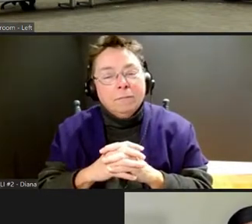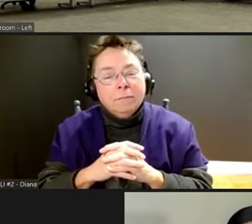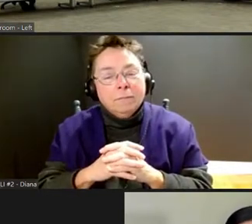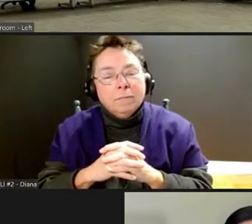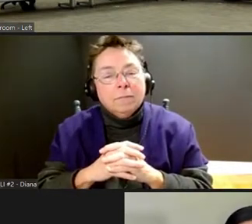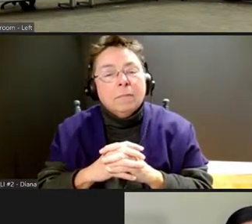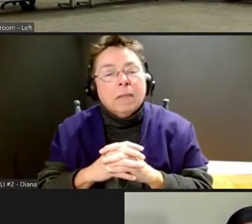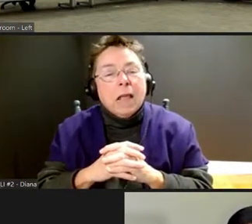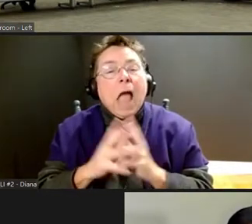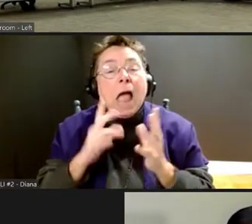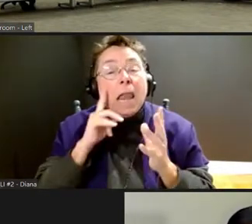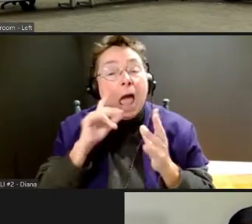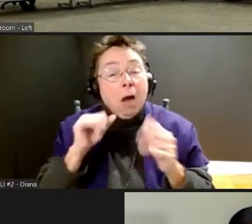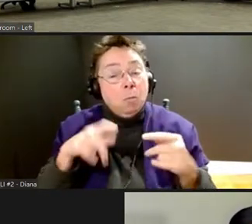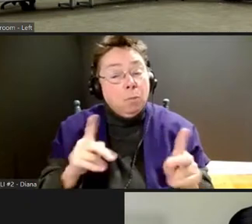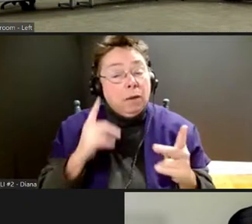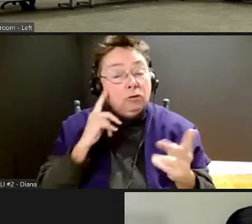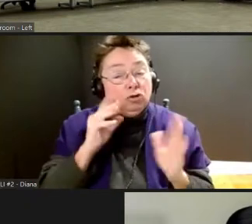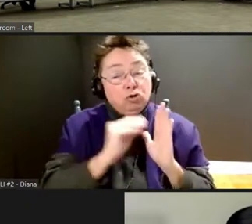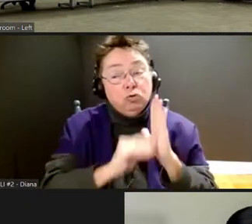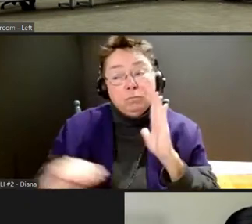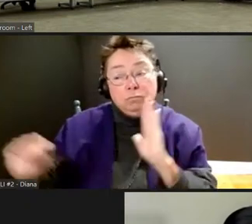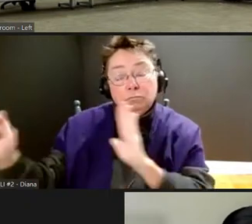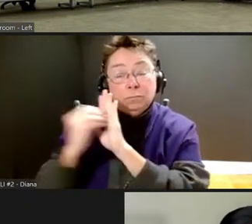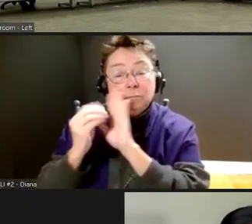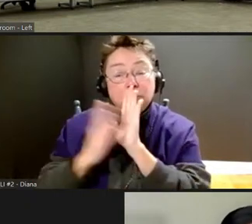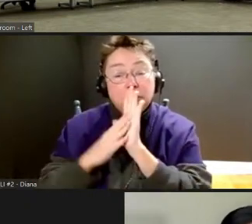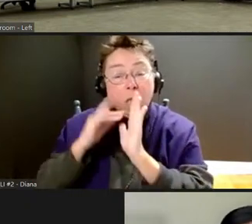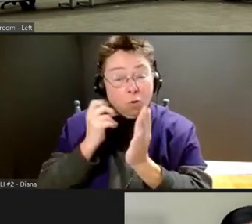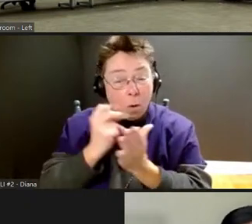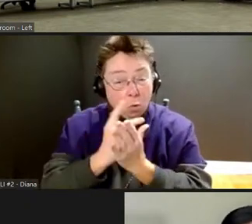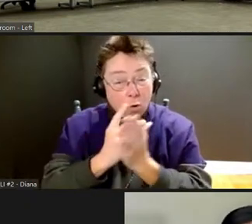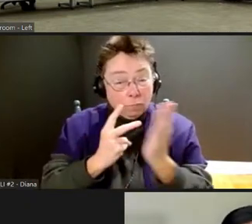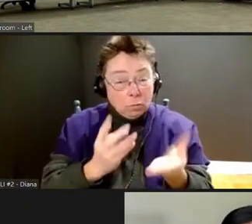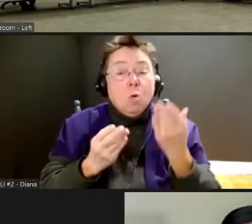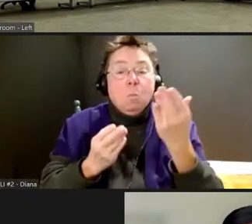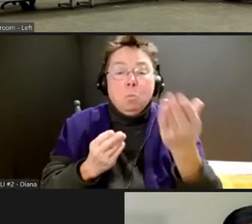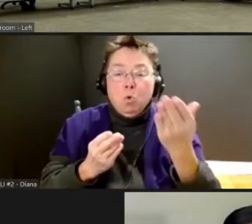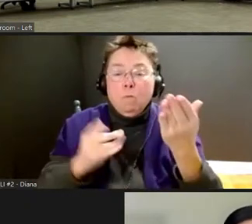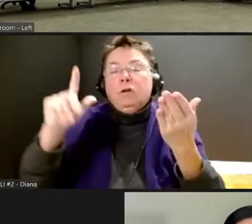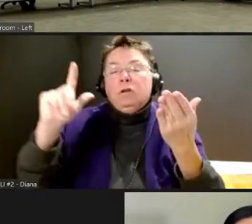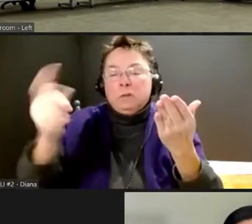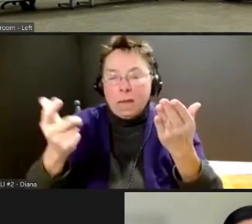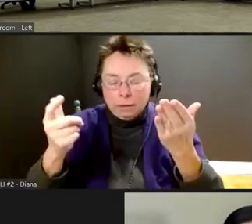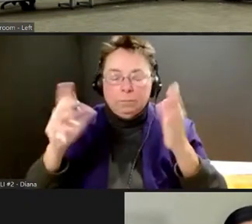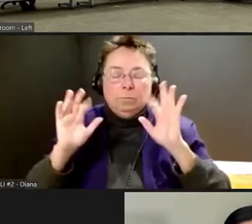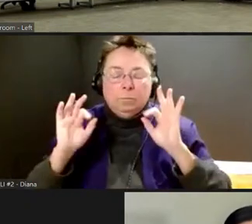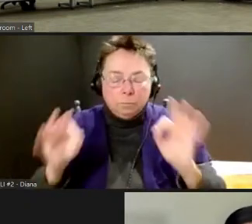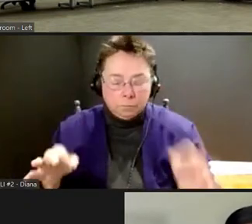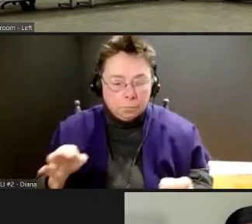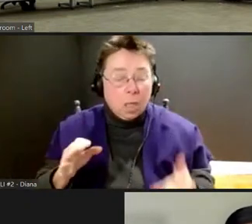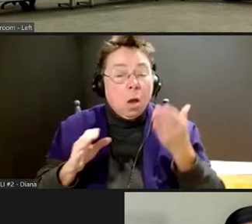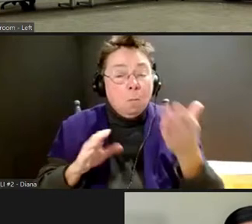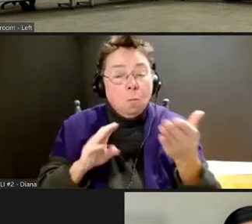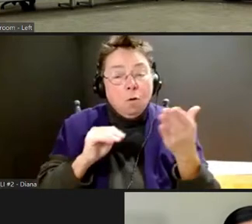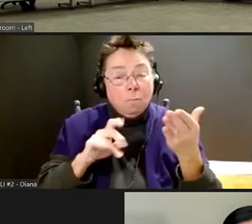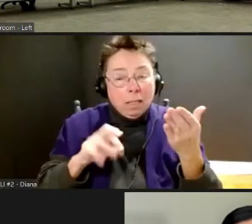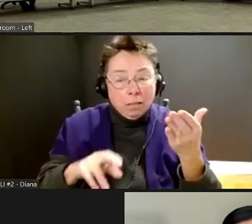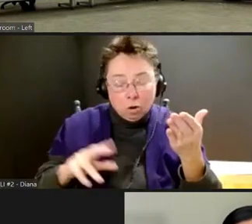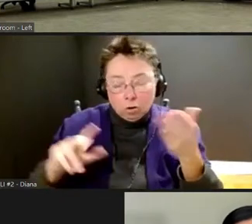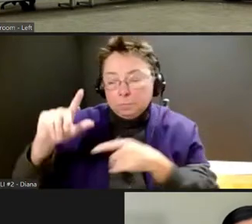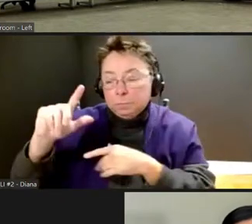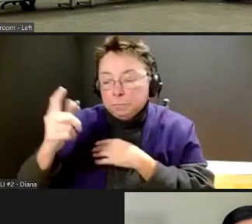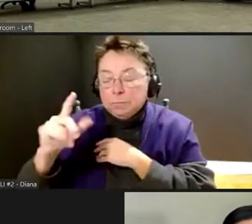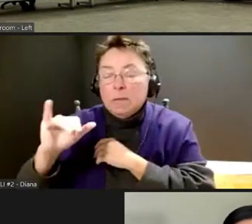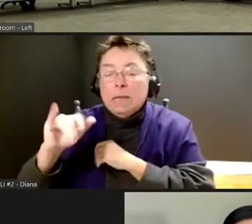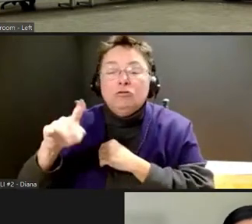May I now have leave to place this item on the omnibus for board approval? So moved. Second. Moved by Director Miller, seconded by Director Jakes.